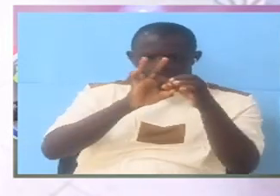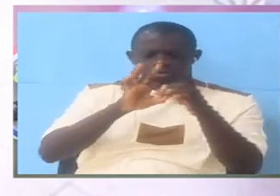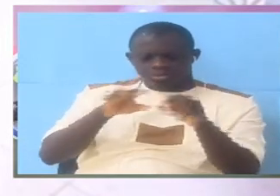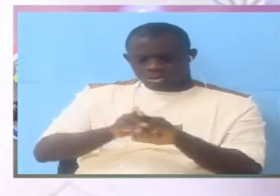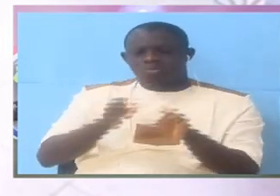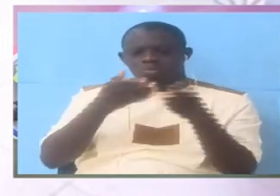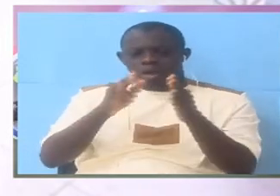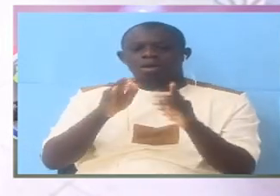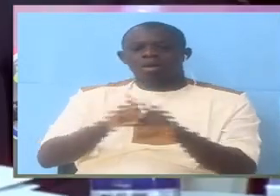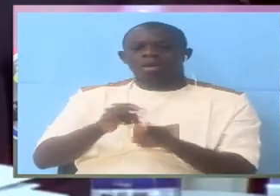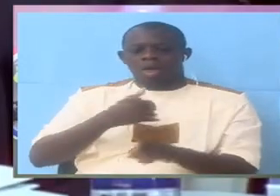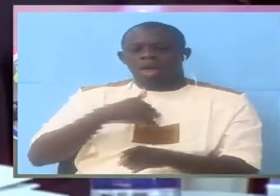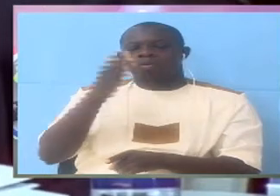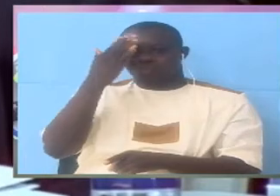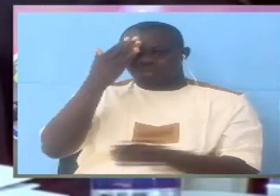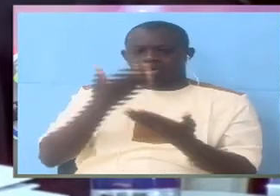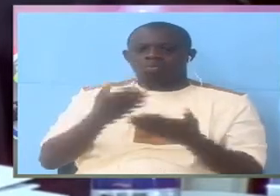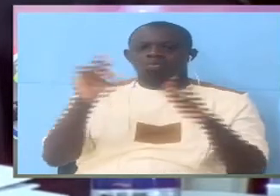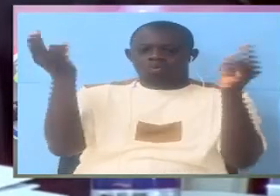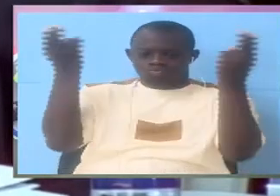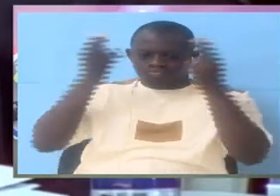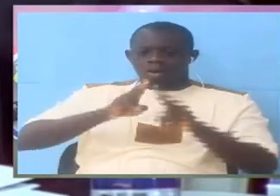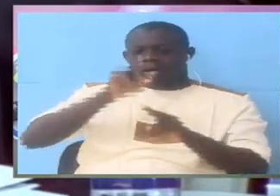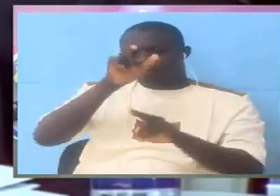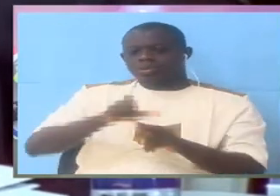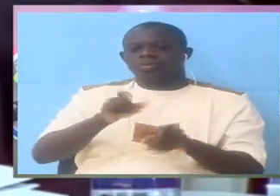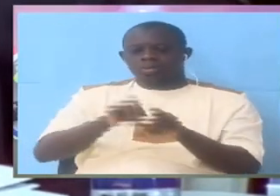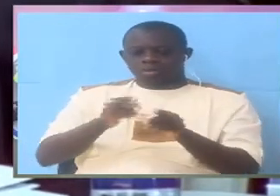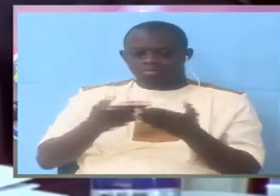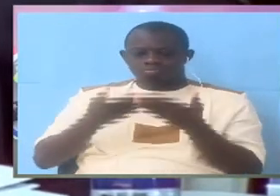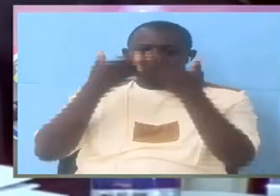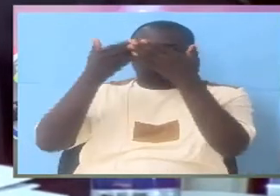which I'm sure Council would submit letter for